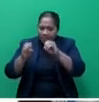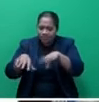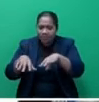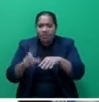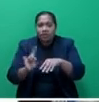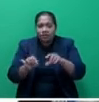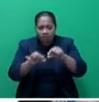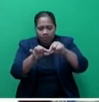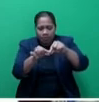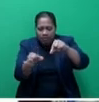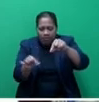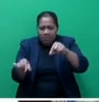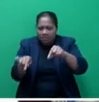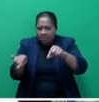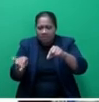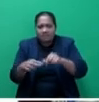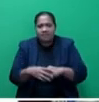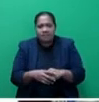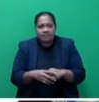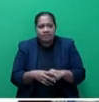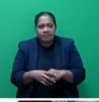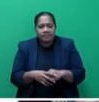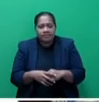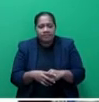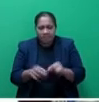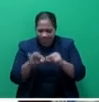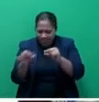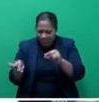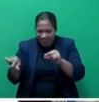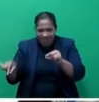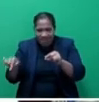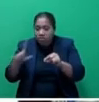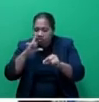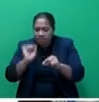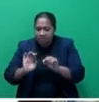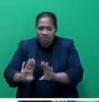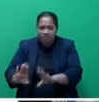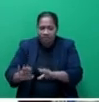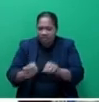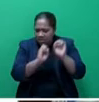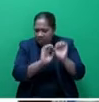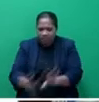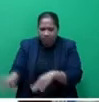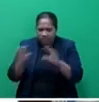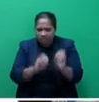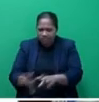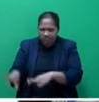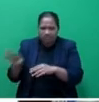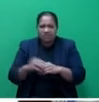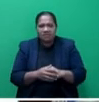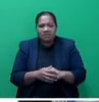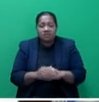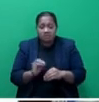in-channel silt traps, which is cleaned on a regular basis to avoid washdown of clay particles. There's